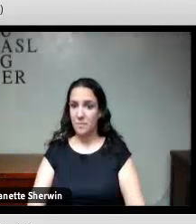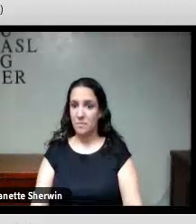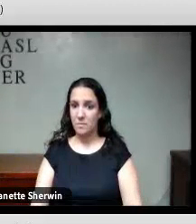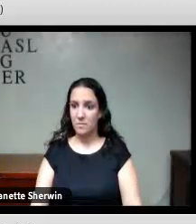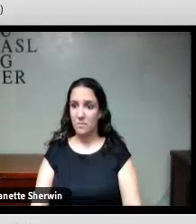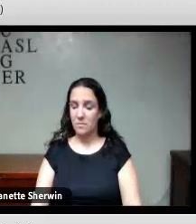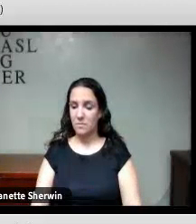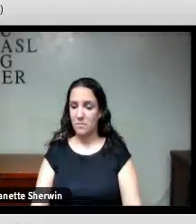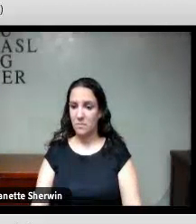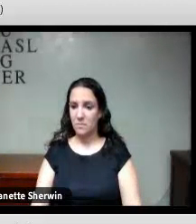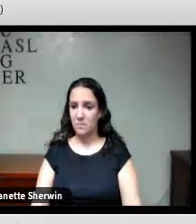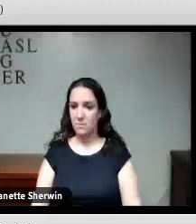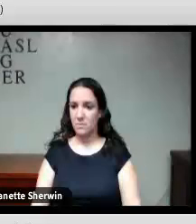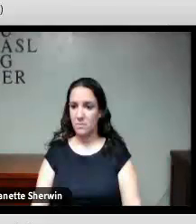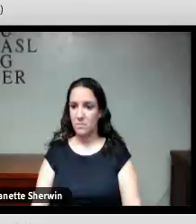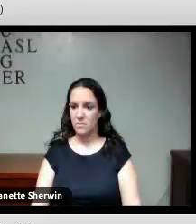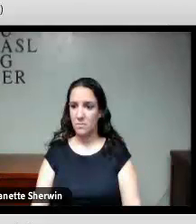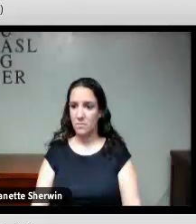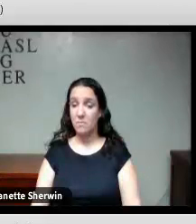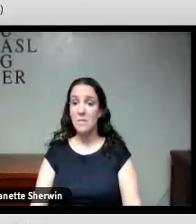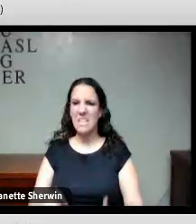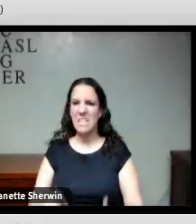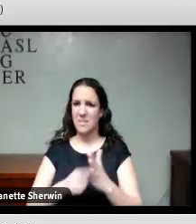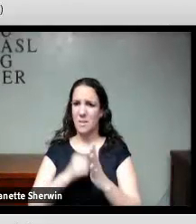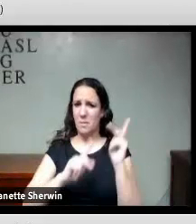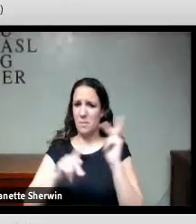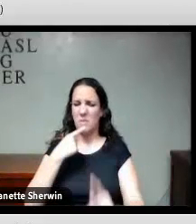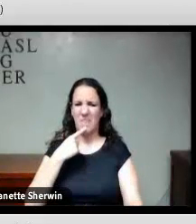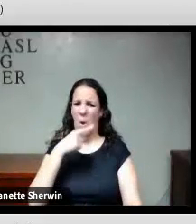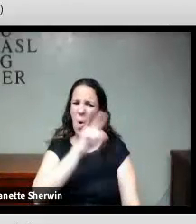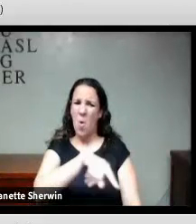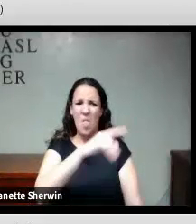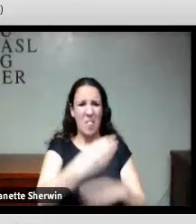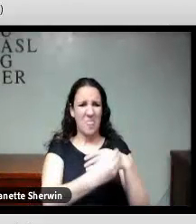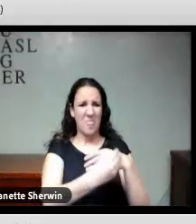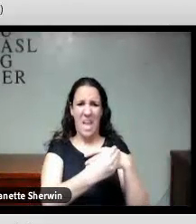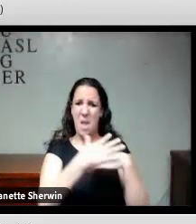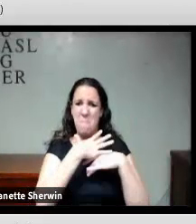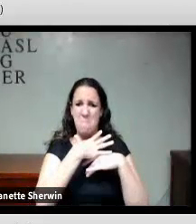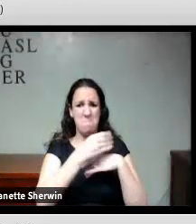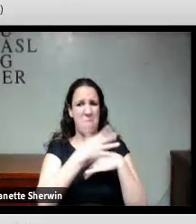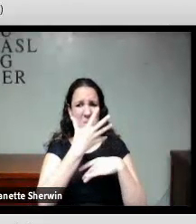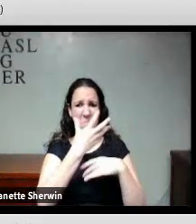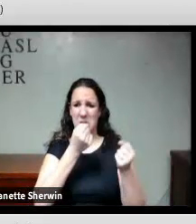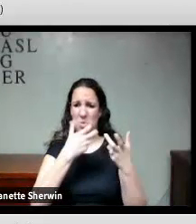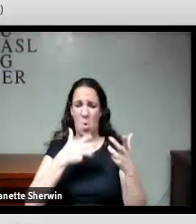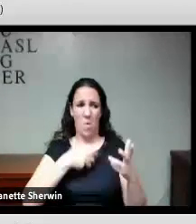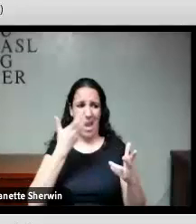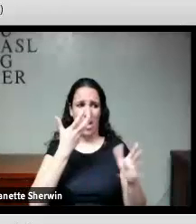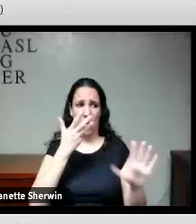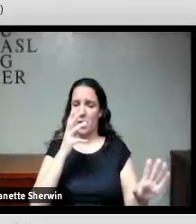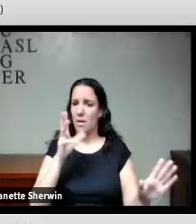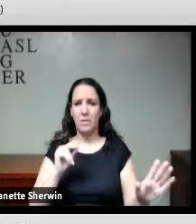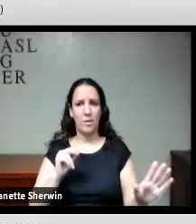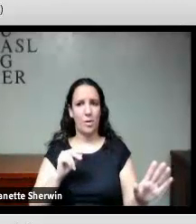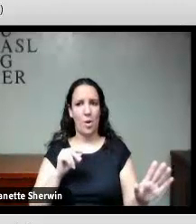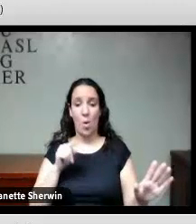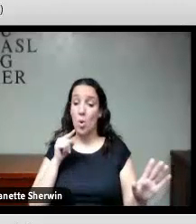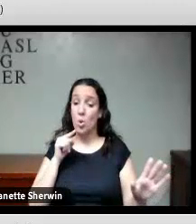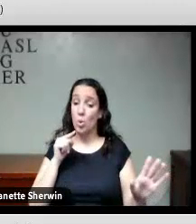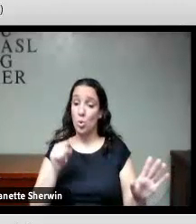angry, no, you allowed them to influence your emotions to the point where you got angry.